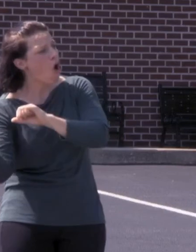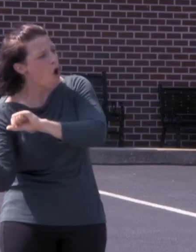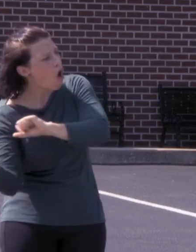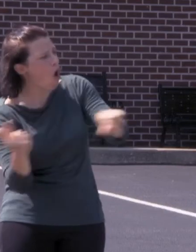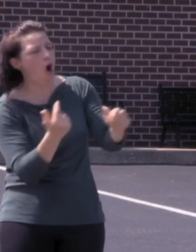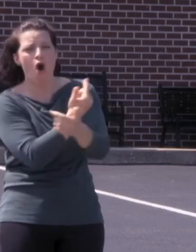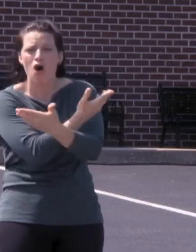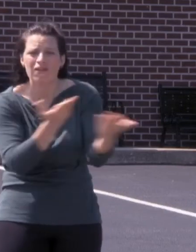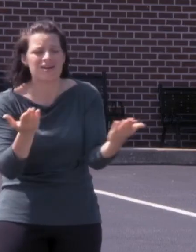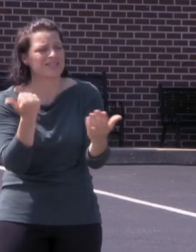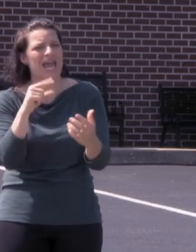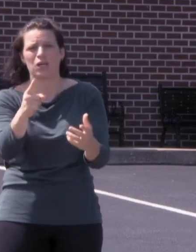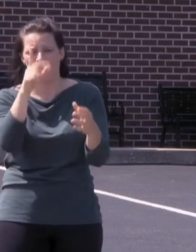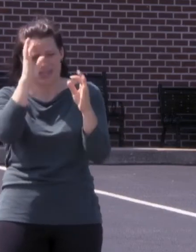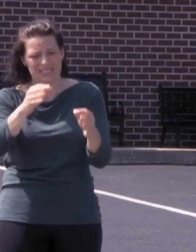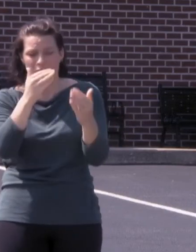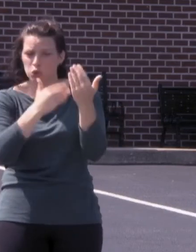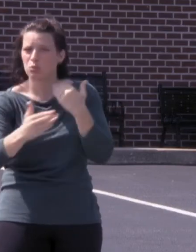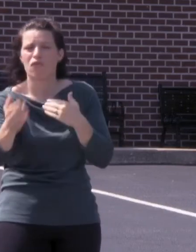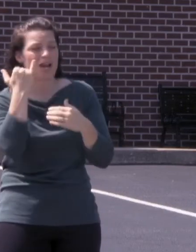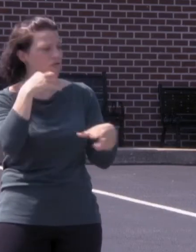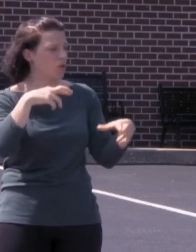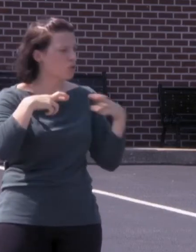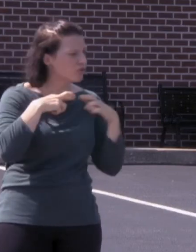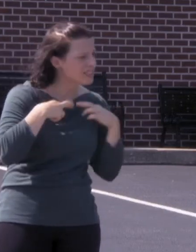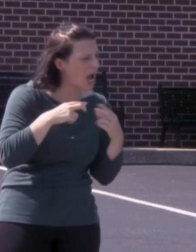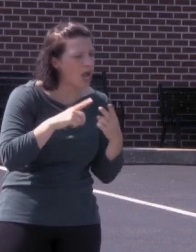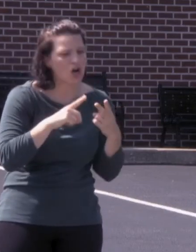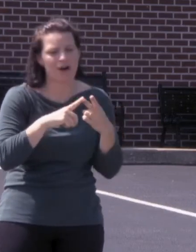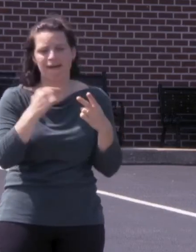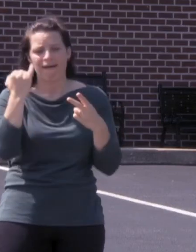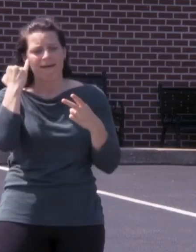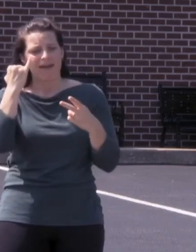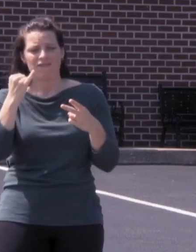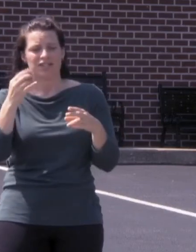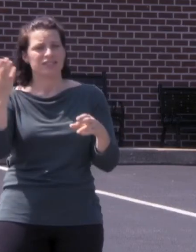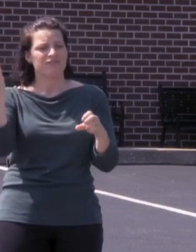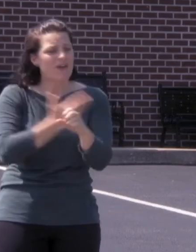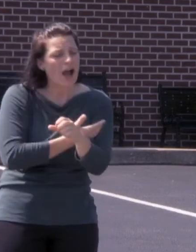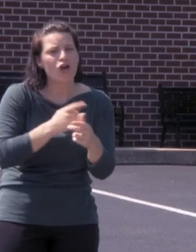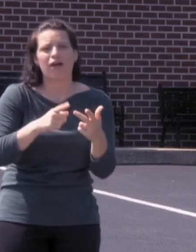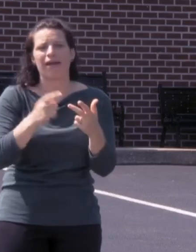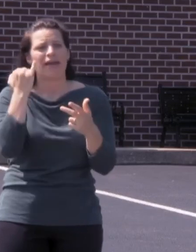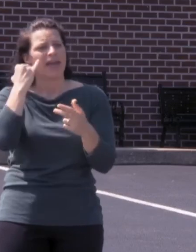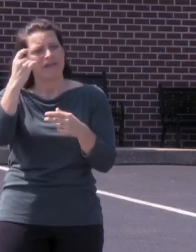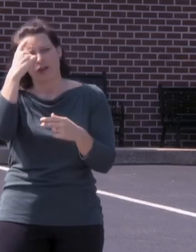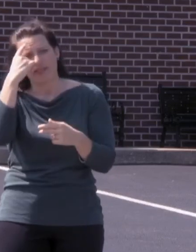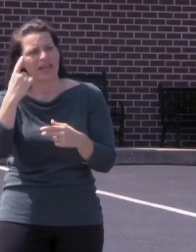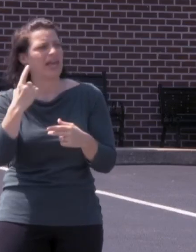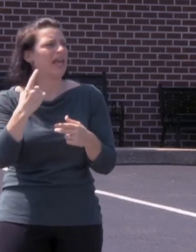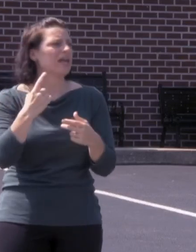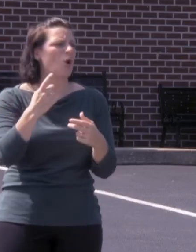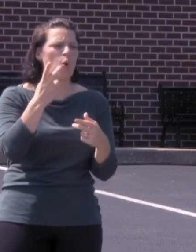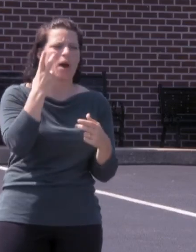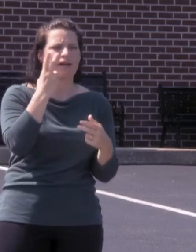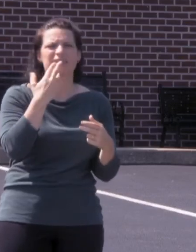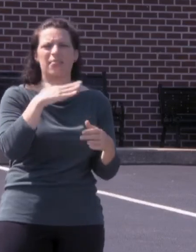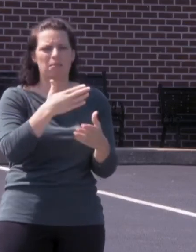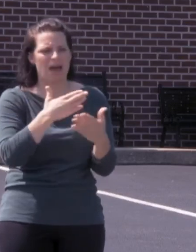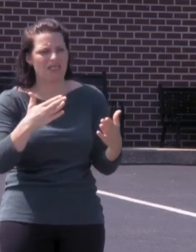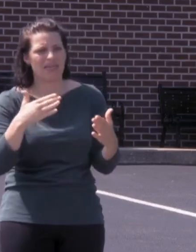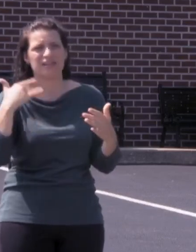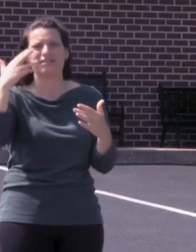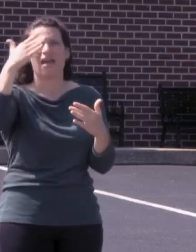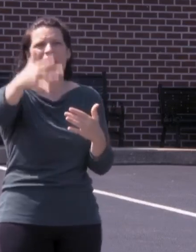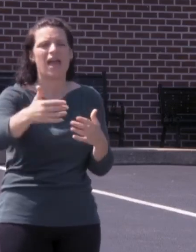that choose to move on, whether we retire, whether it's a matter of termination, whether you're thinking you see the bad things to come and you're